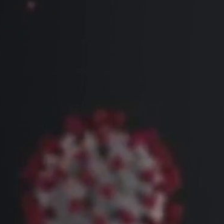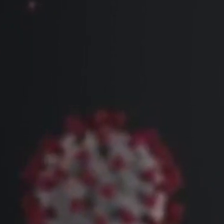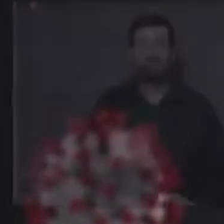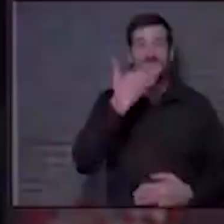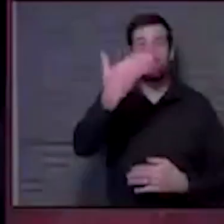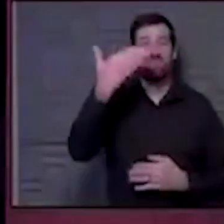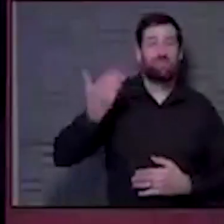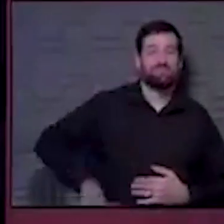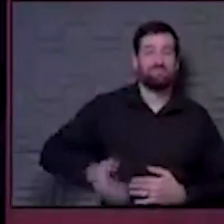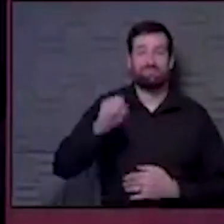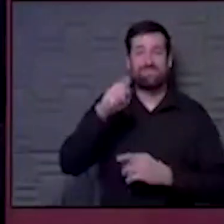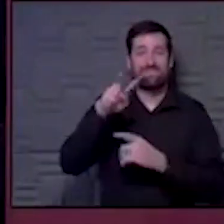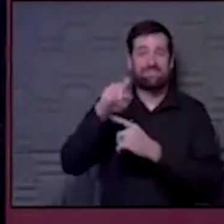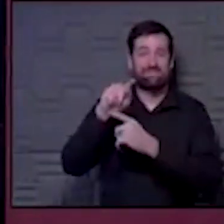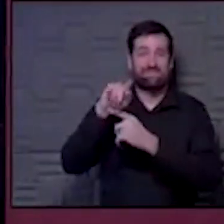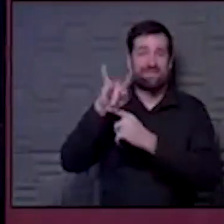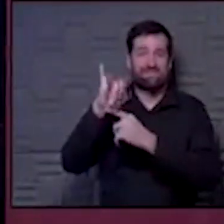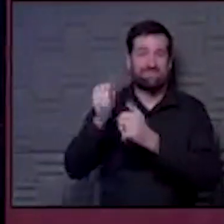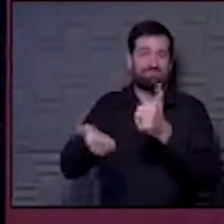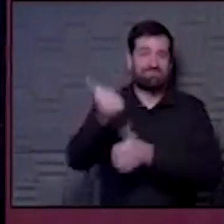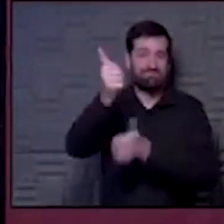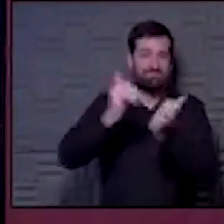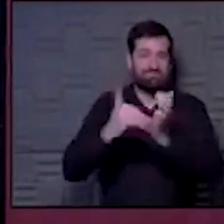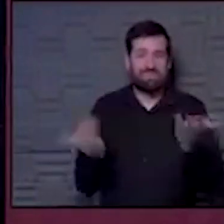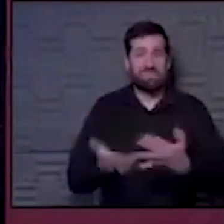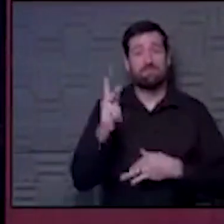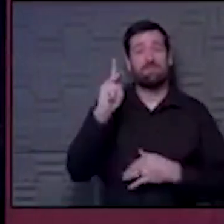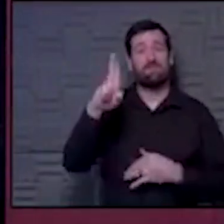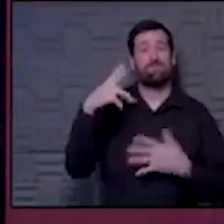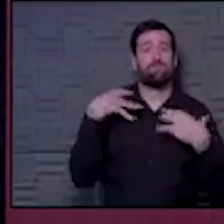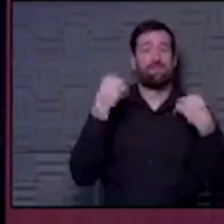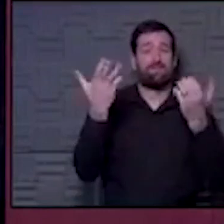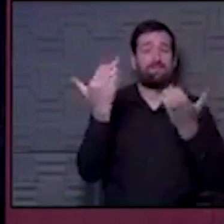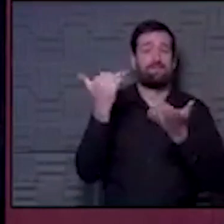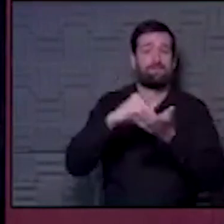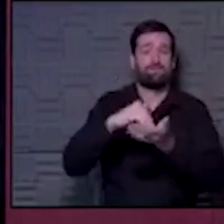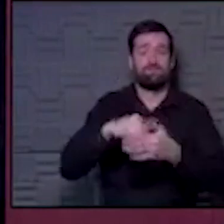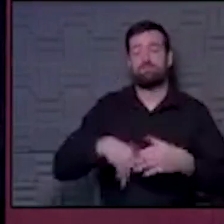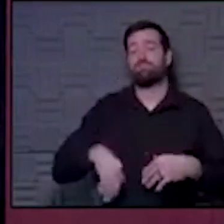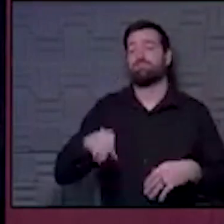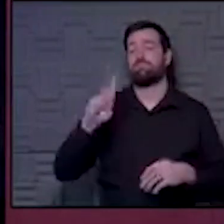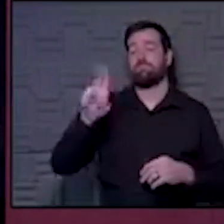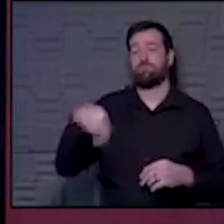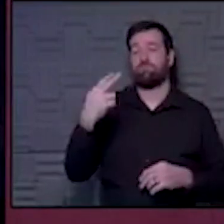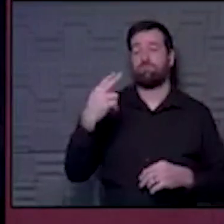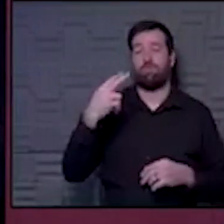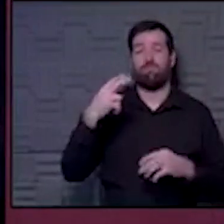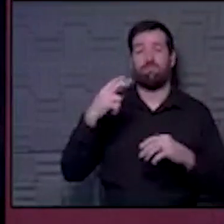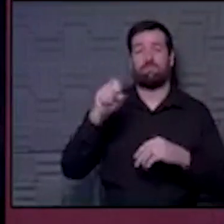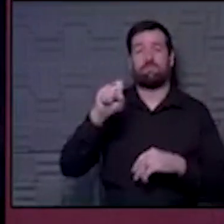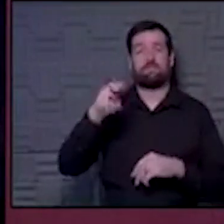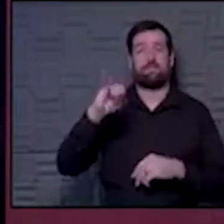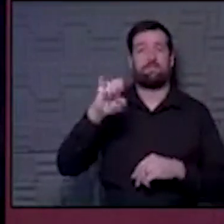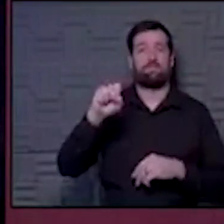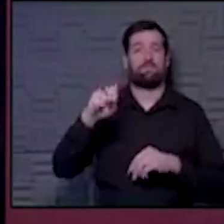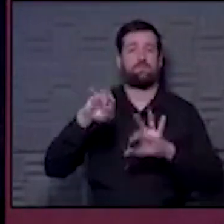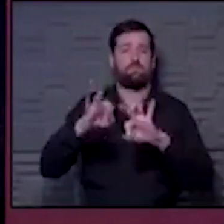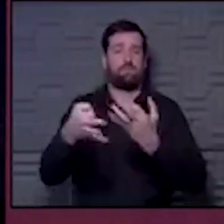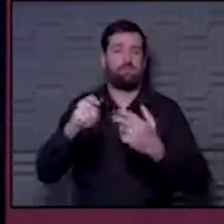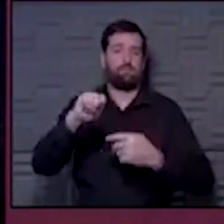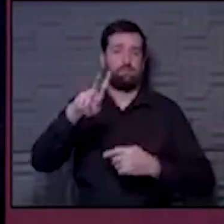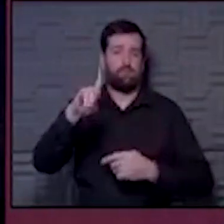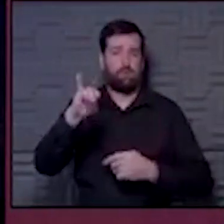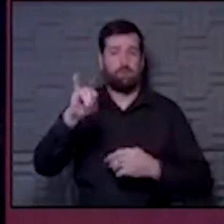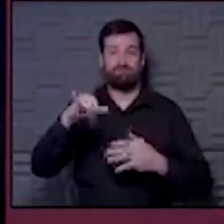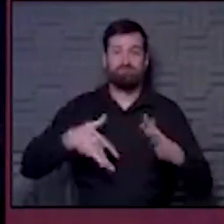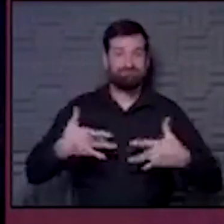Good morning. I'm Steve Stites, Chief Medical Officer here at the University of Kansas Health System, broadcasting live with you from the Dolph Simons Family Studio, and delighted to be back with you in this